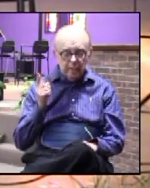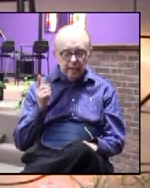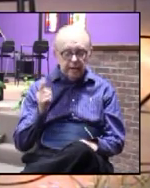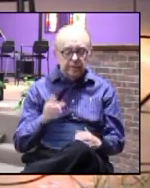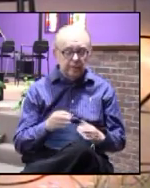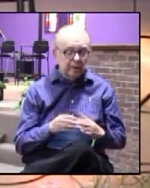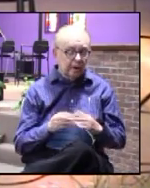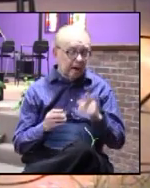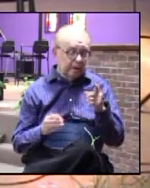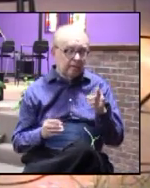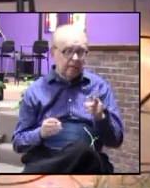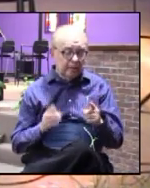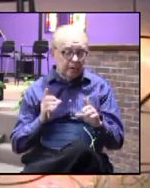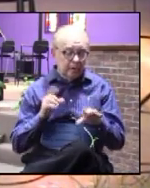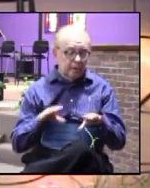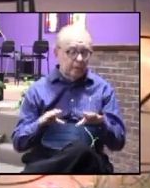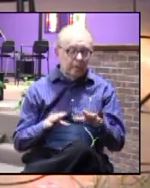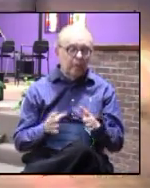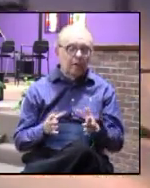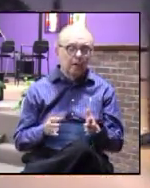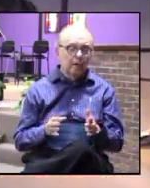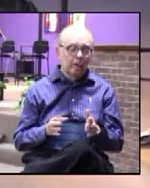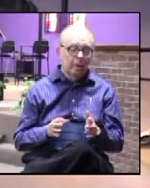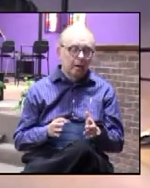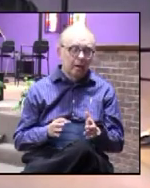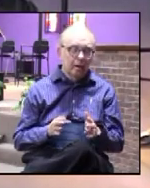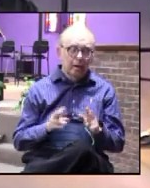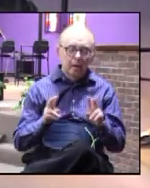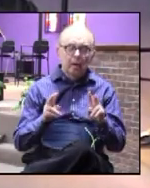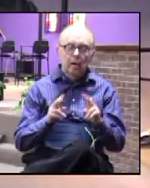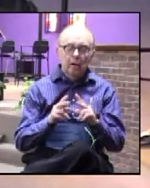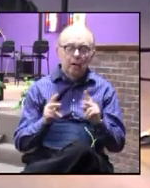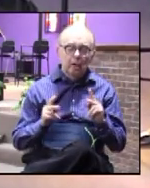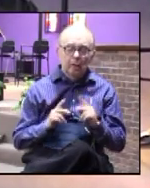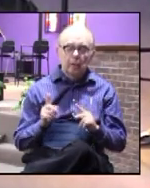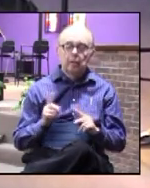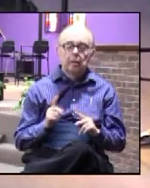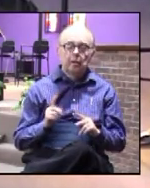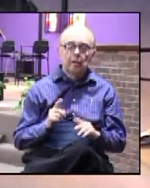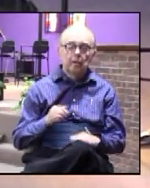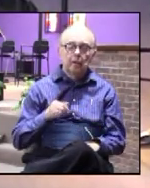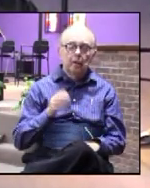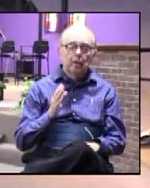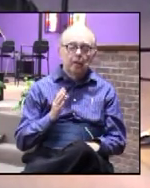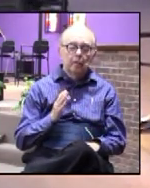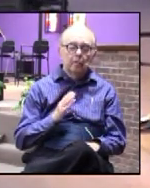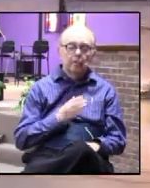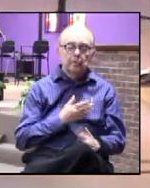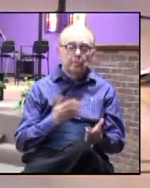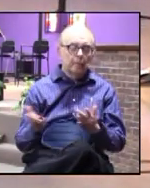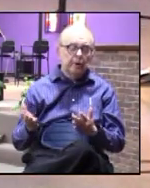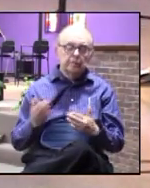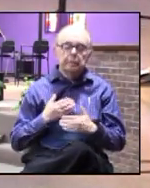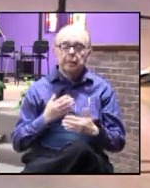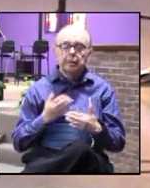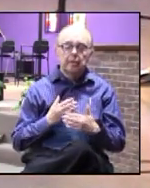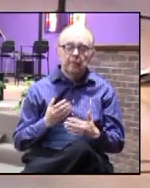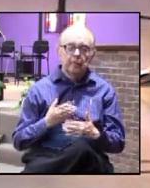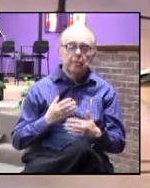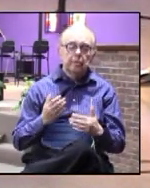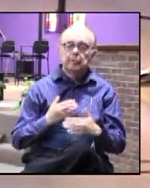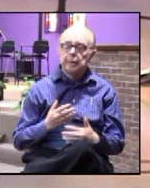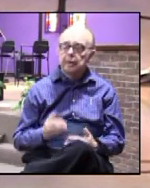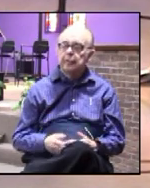you. And all you got to do is keep looking for those places that where God has brought me to breathe, to breathe, to